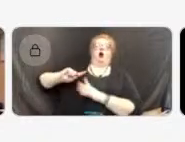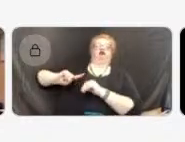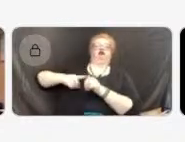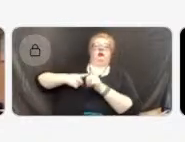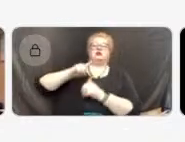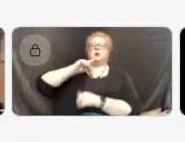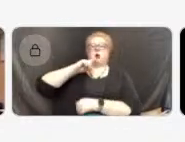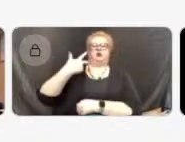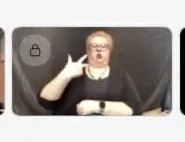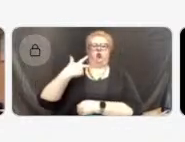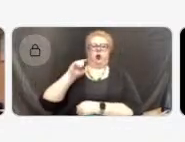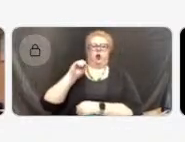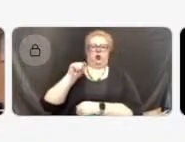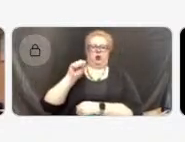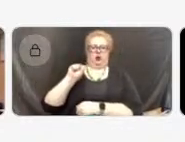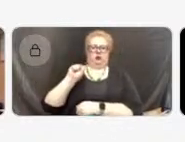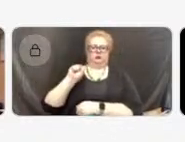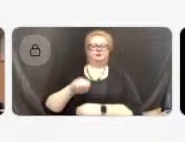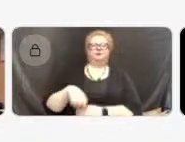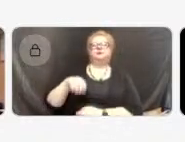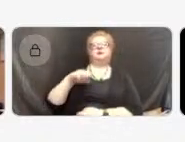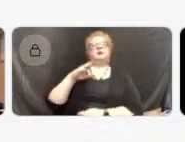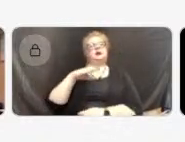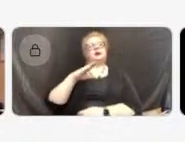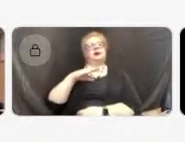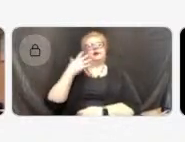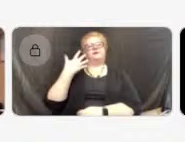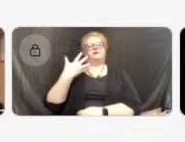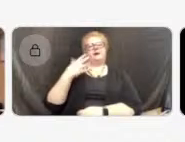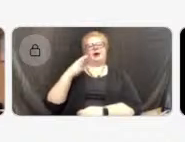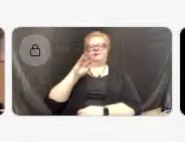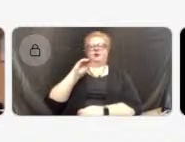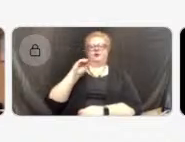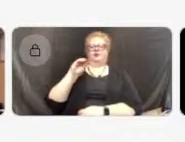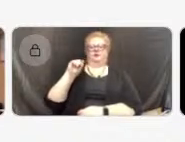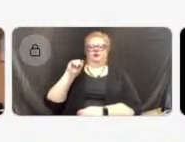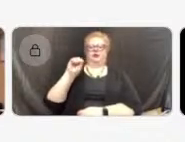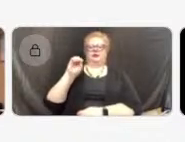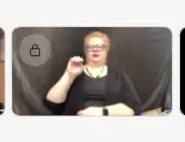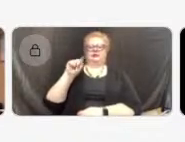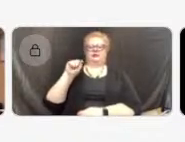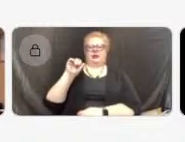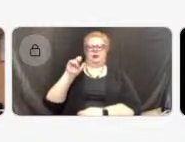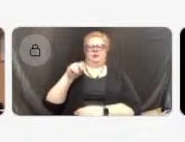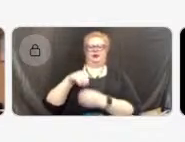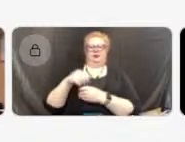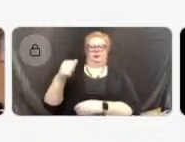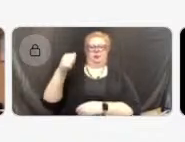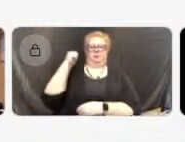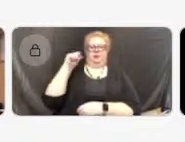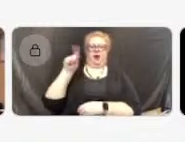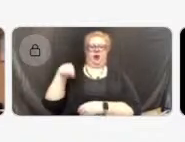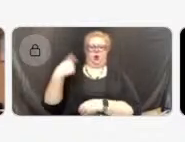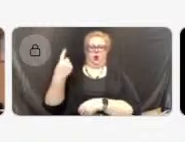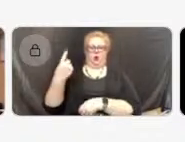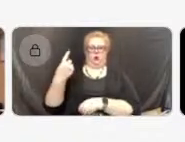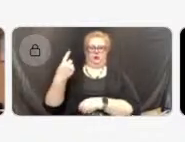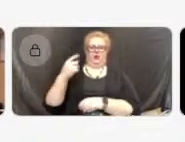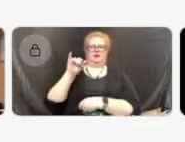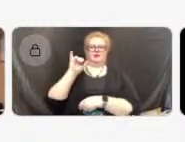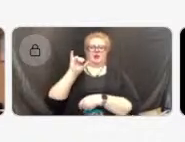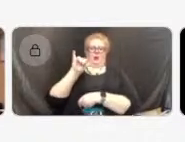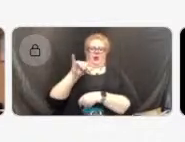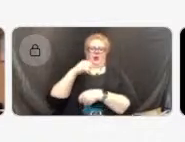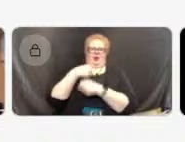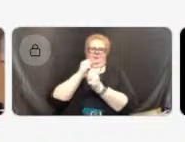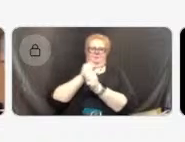And the 5-foot setback, is that in the back only? Yes, sir, that's correct. So that bumps up against,